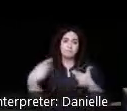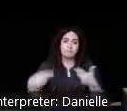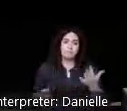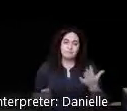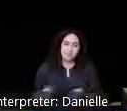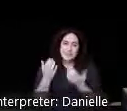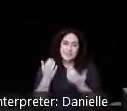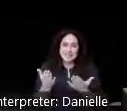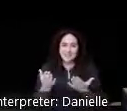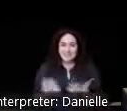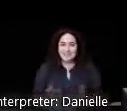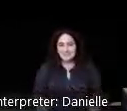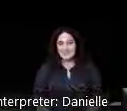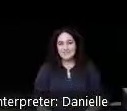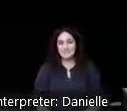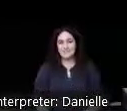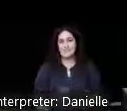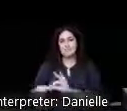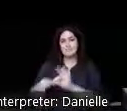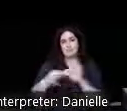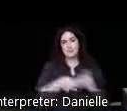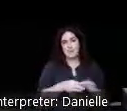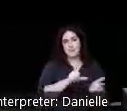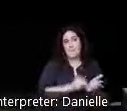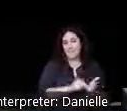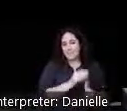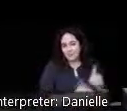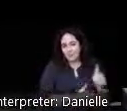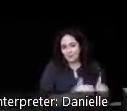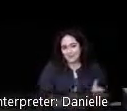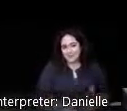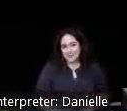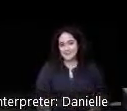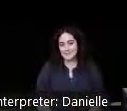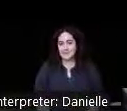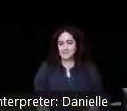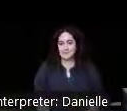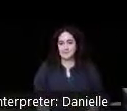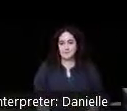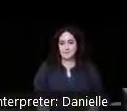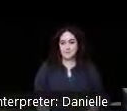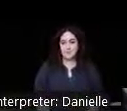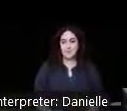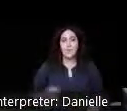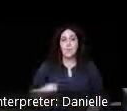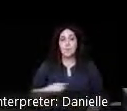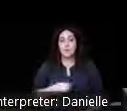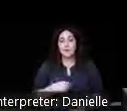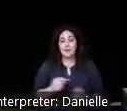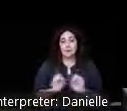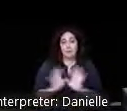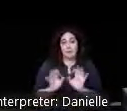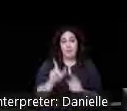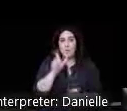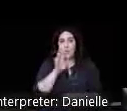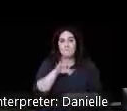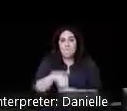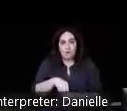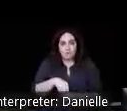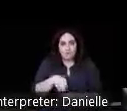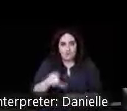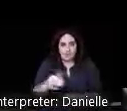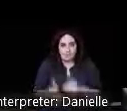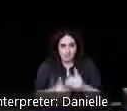the publication process. We also highlight who is typically involved in that process. For the audience